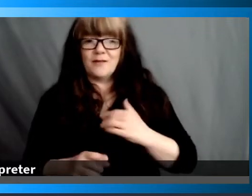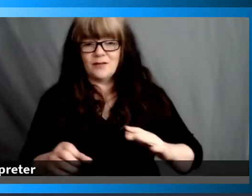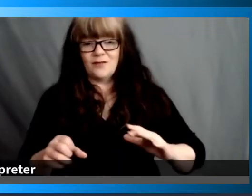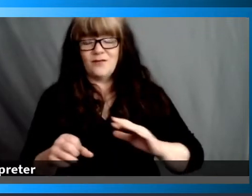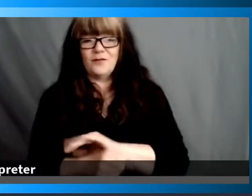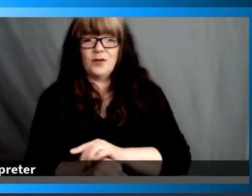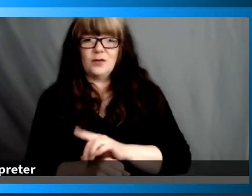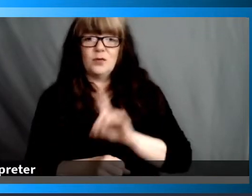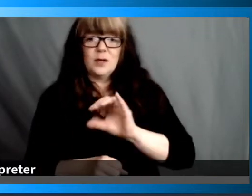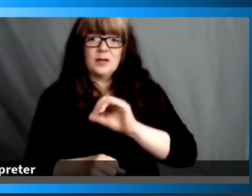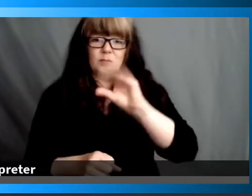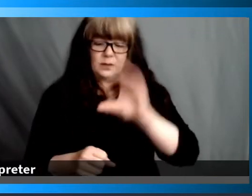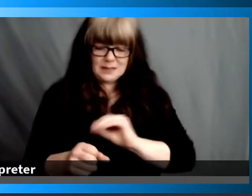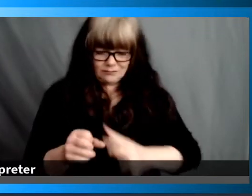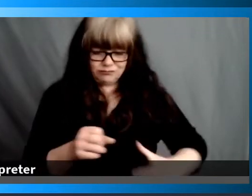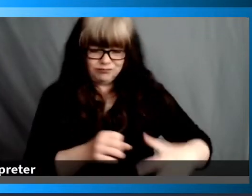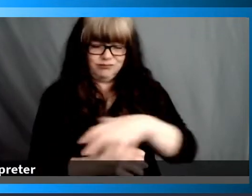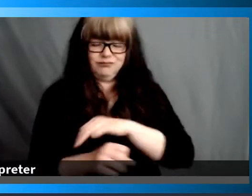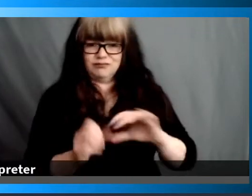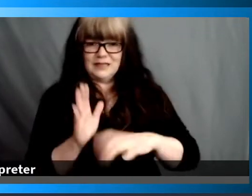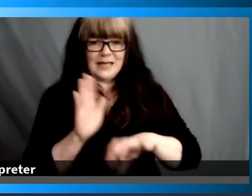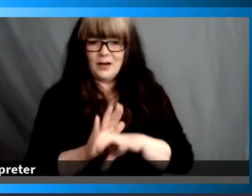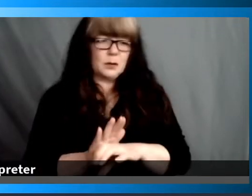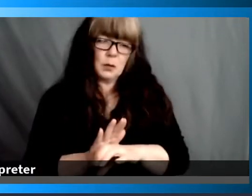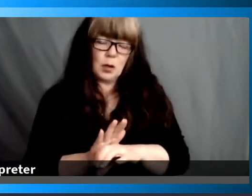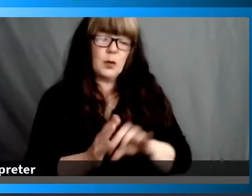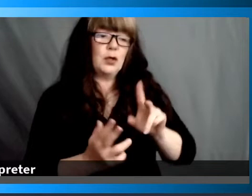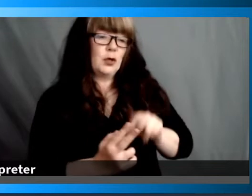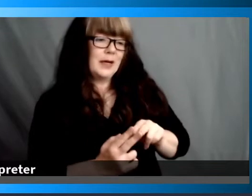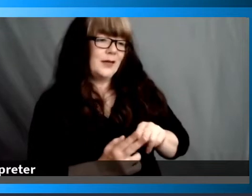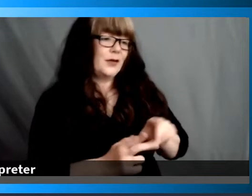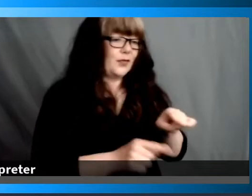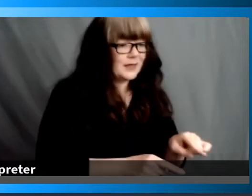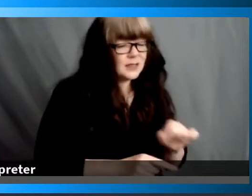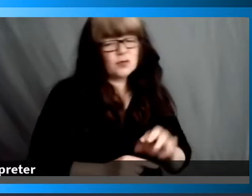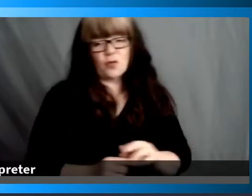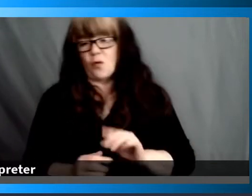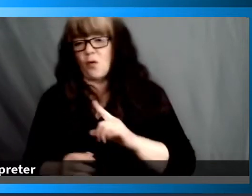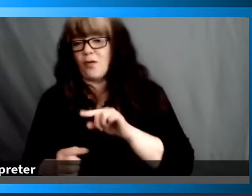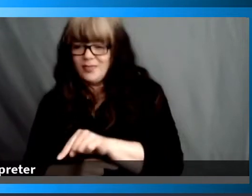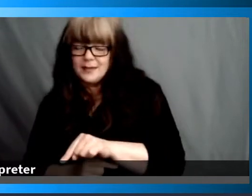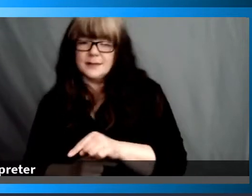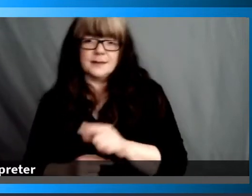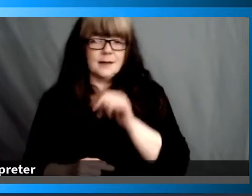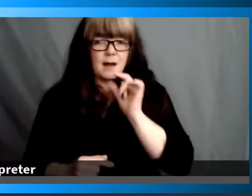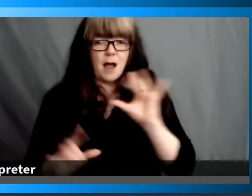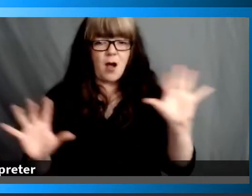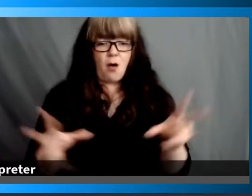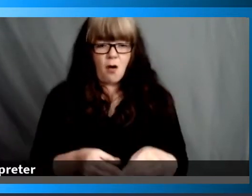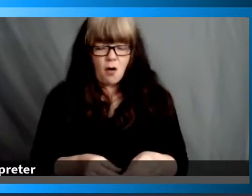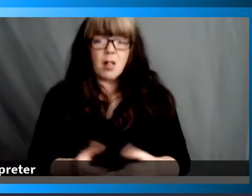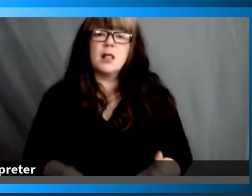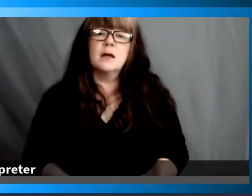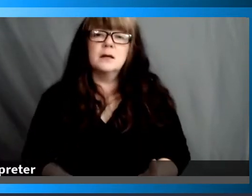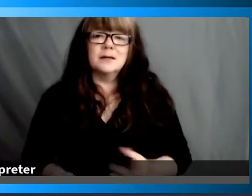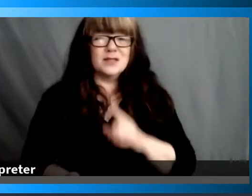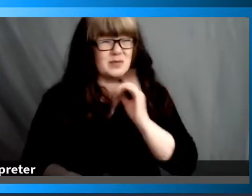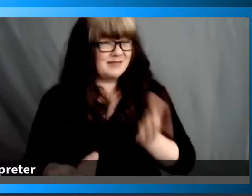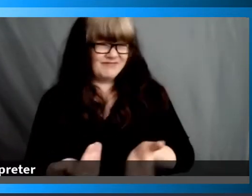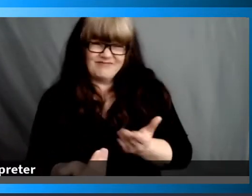watching television shows, it's either you're this or you're that. To be honest, it was kind of